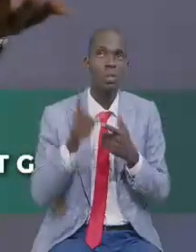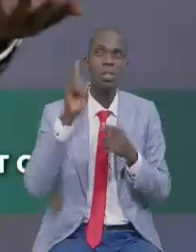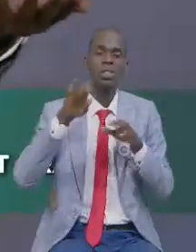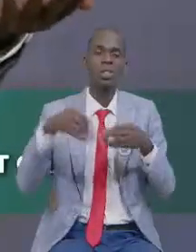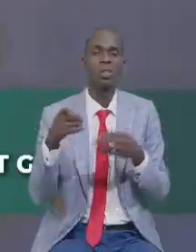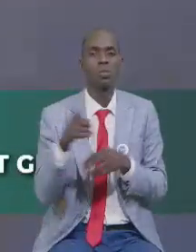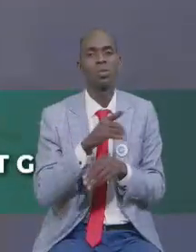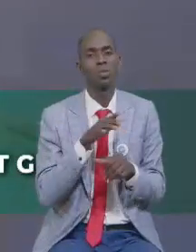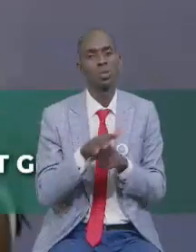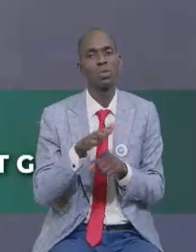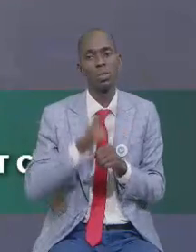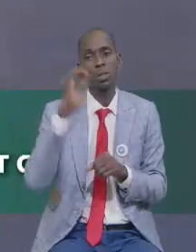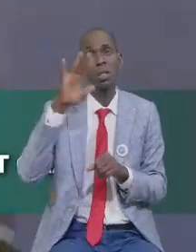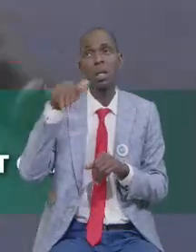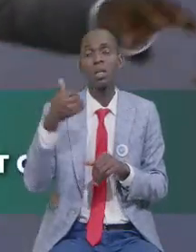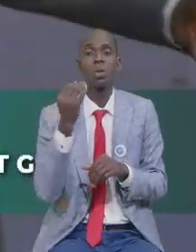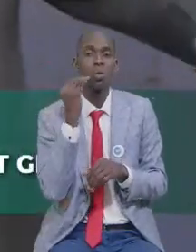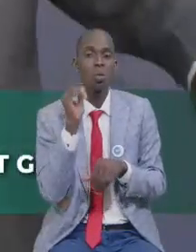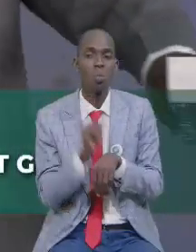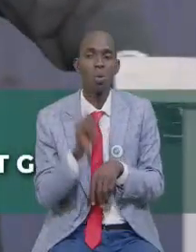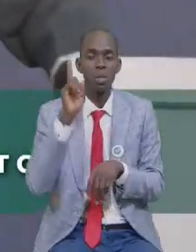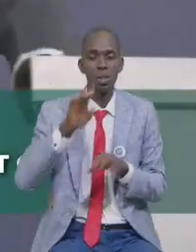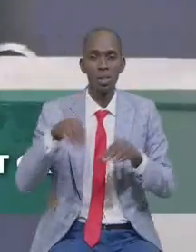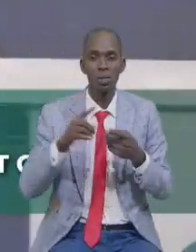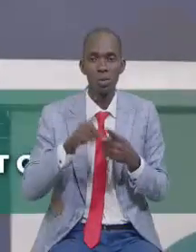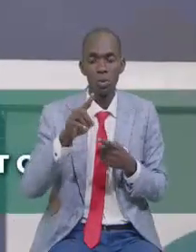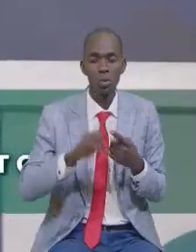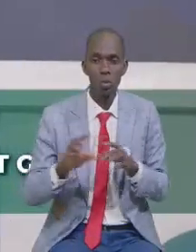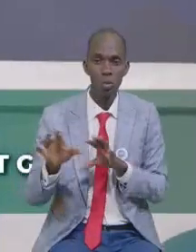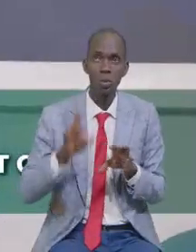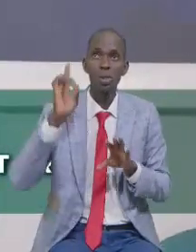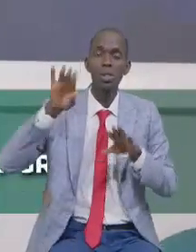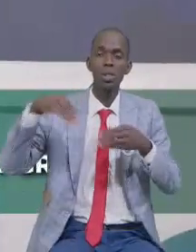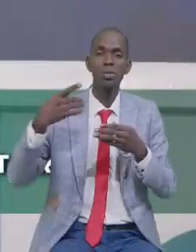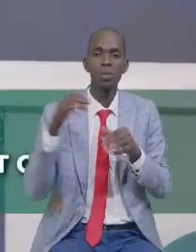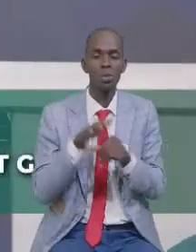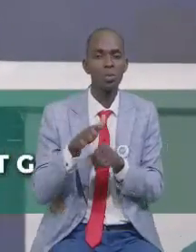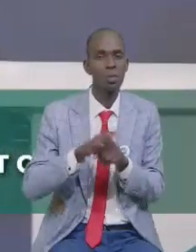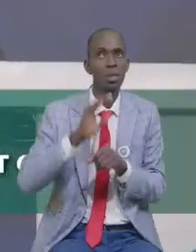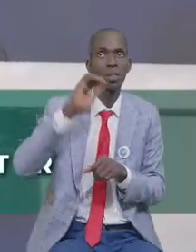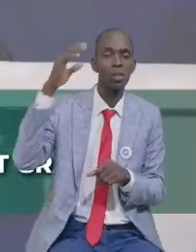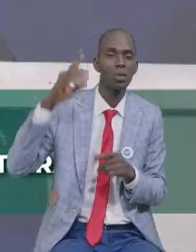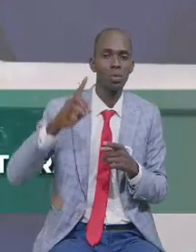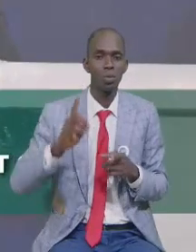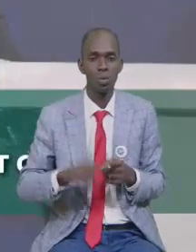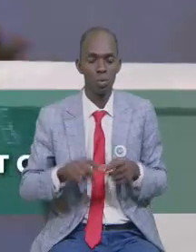Any assignment, He gives sufficient grace, abounding and advancing